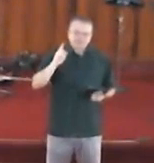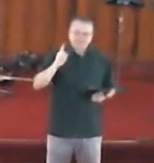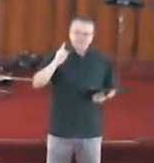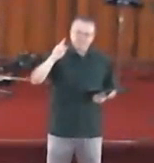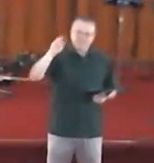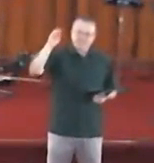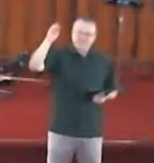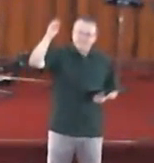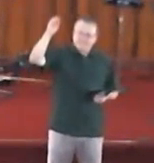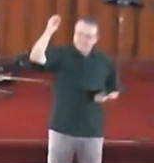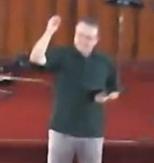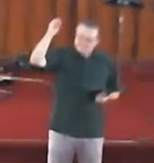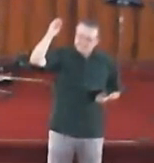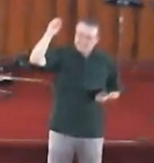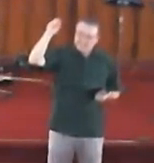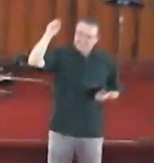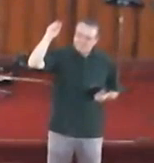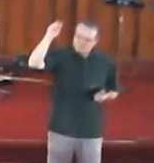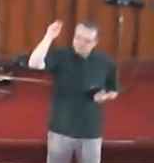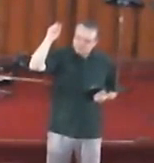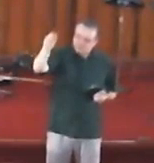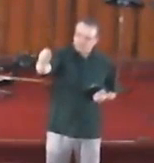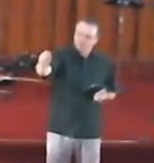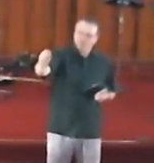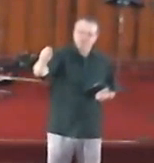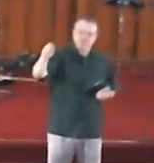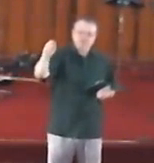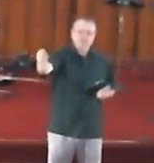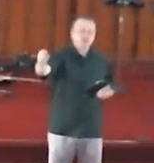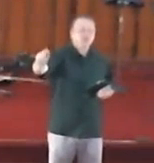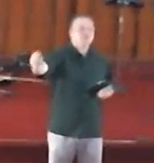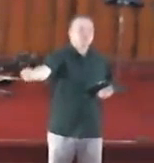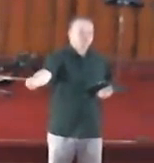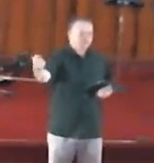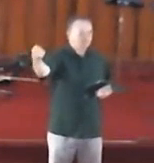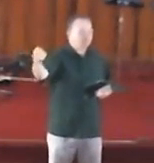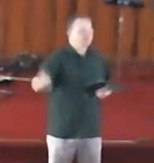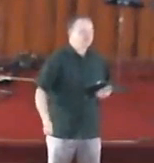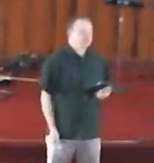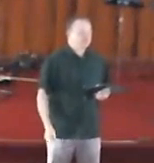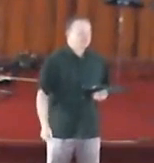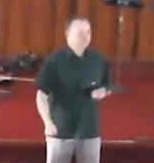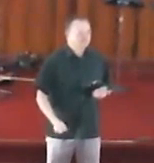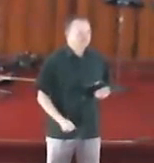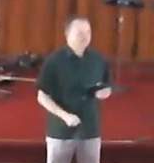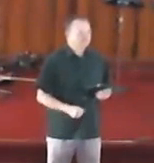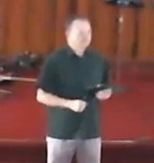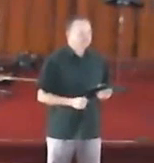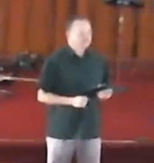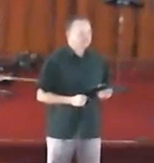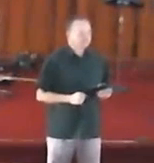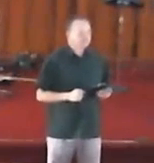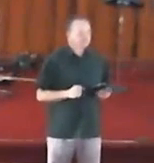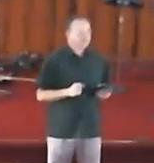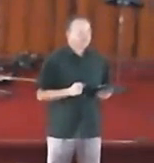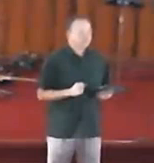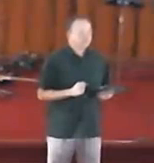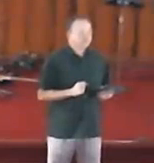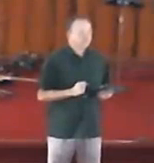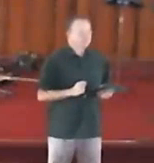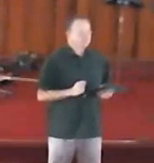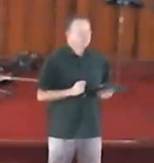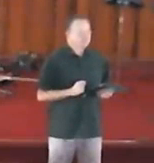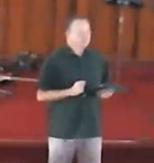Para ser cristiano hay que creer que Jesús es Dios, murió y resucitó. To be a Christian, you need to believe that God